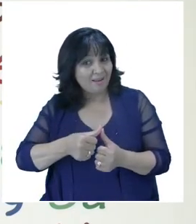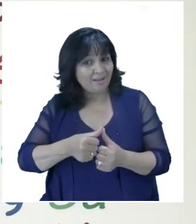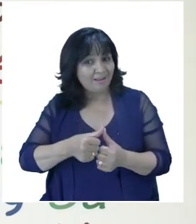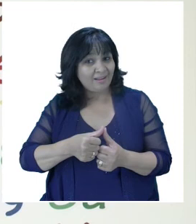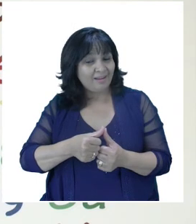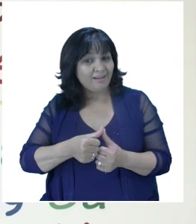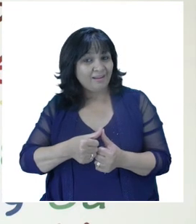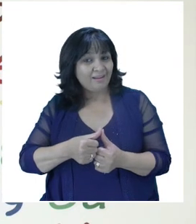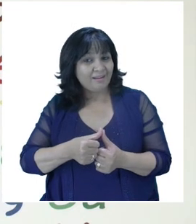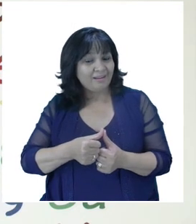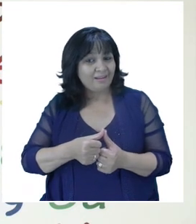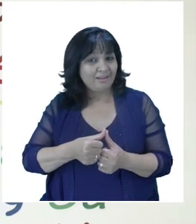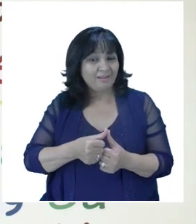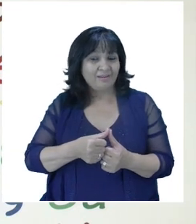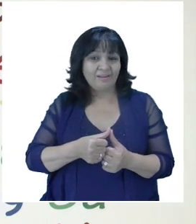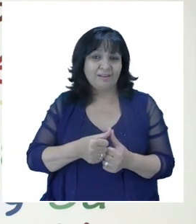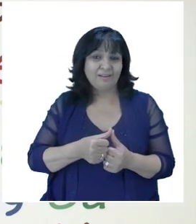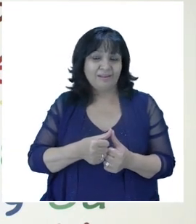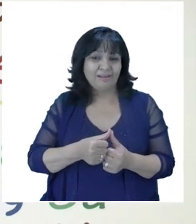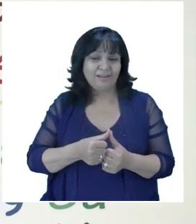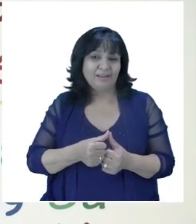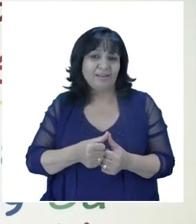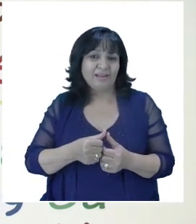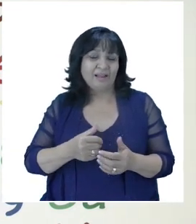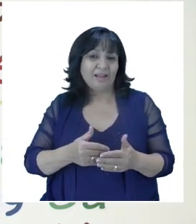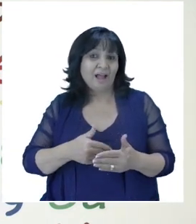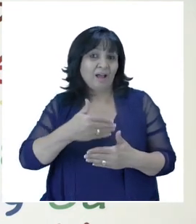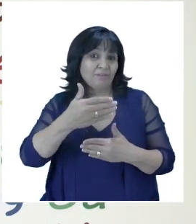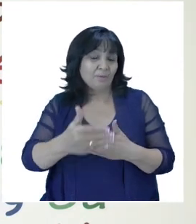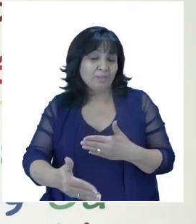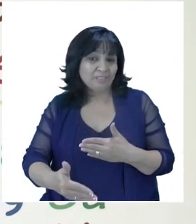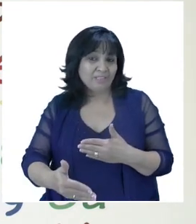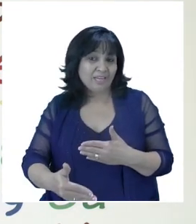do have a fun lesson, afterwards, we need to